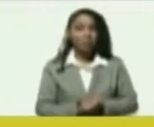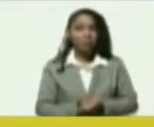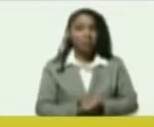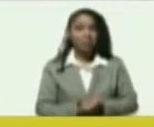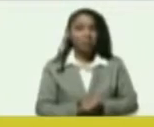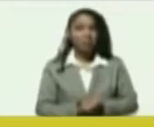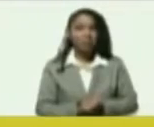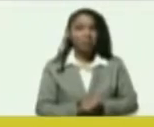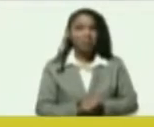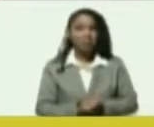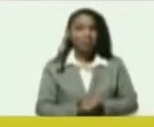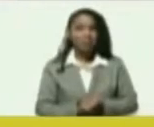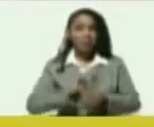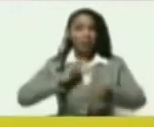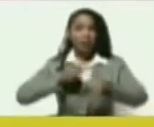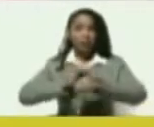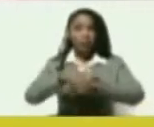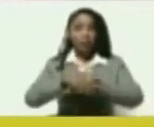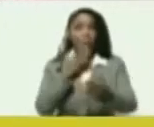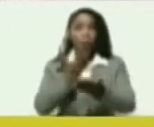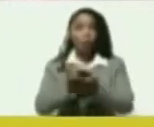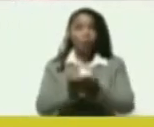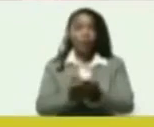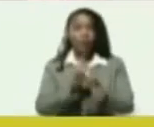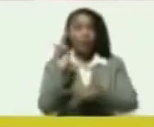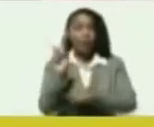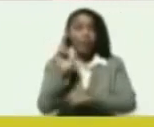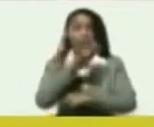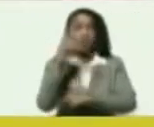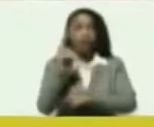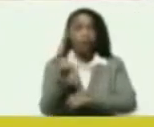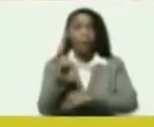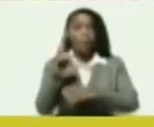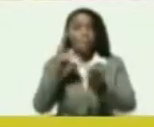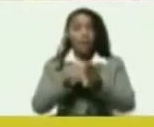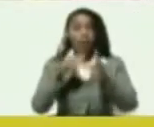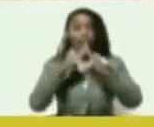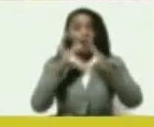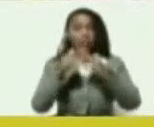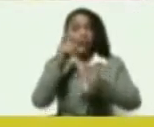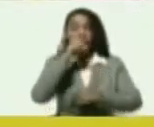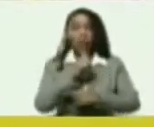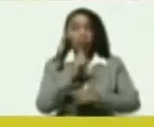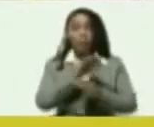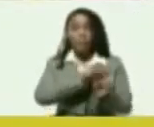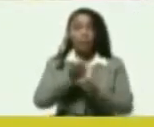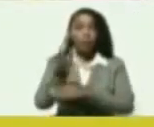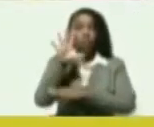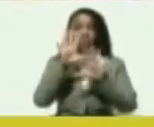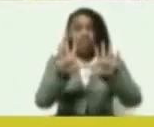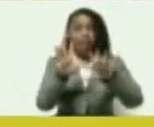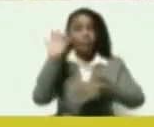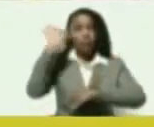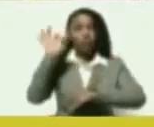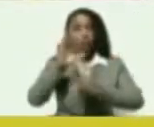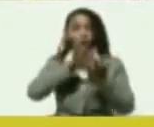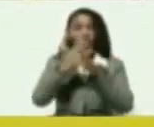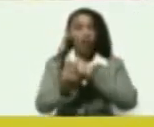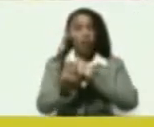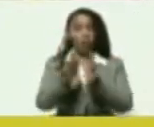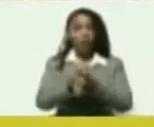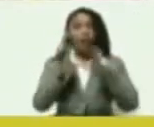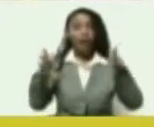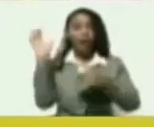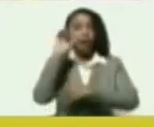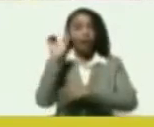Correcto, Héctor Rodríguez. Right, Héctor Rodríguez. Such as these 500,000 houses